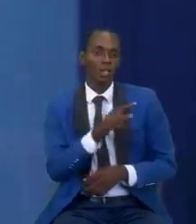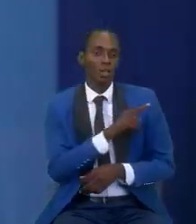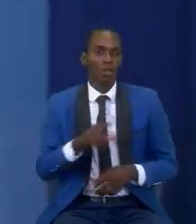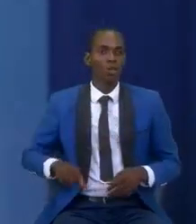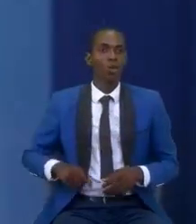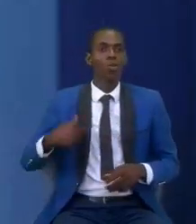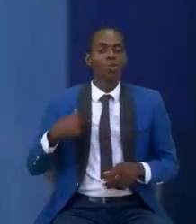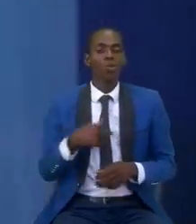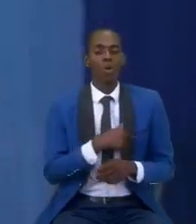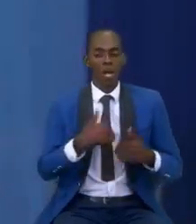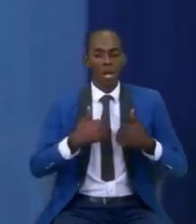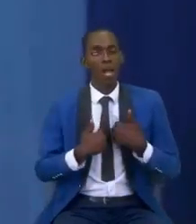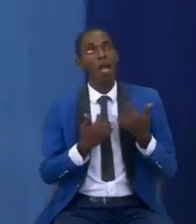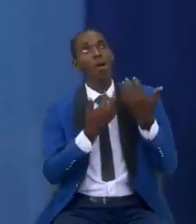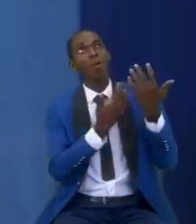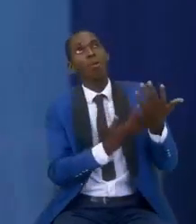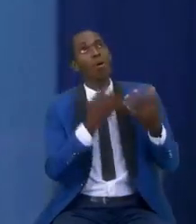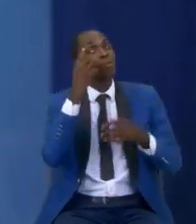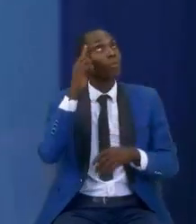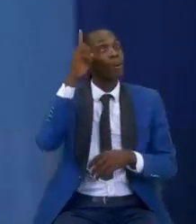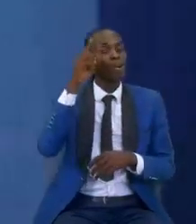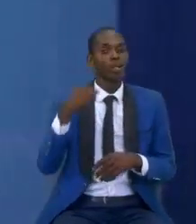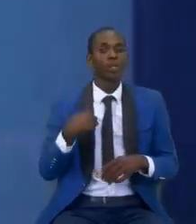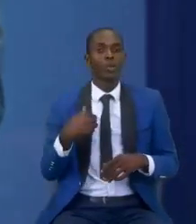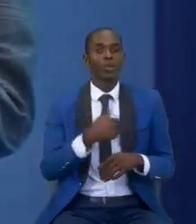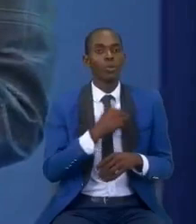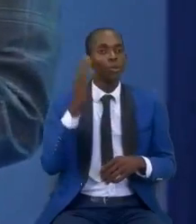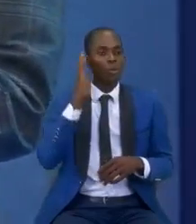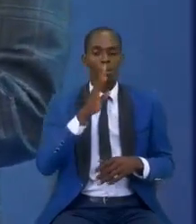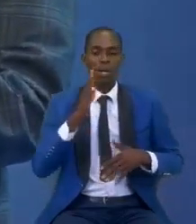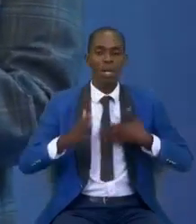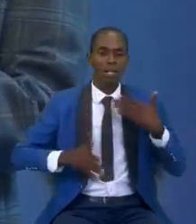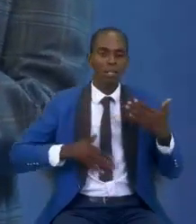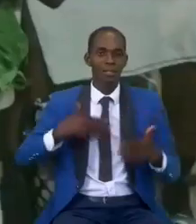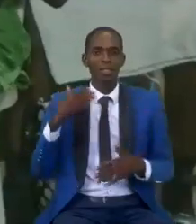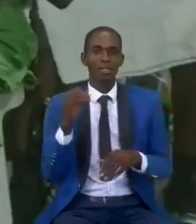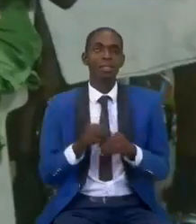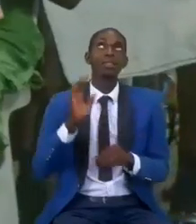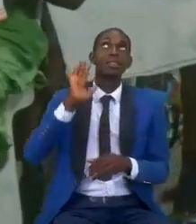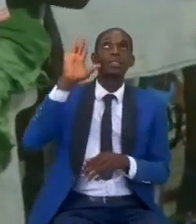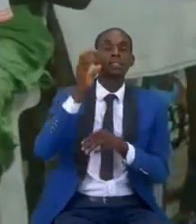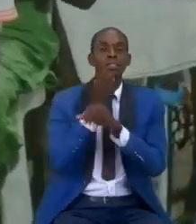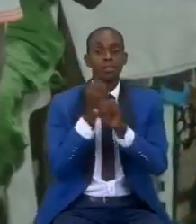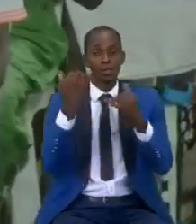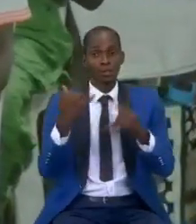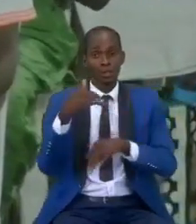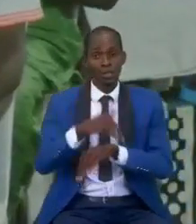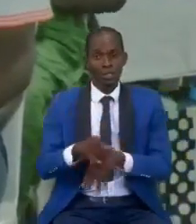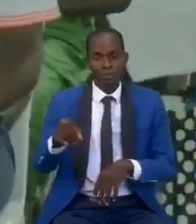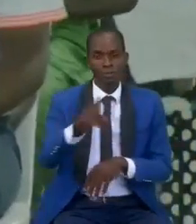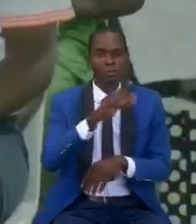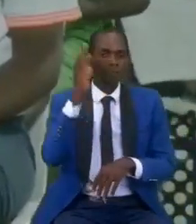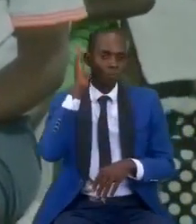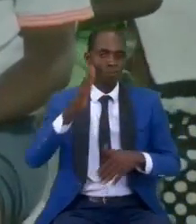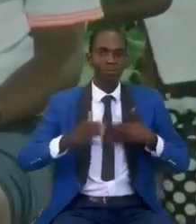and rejoice in his salvation. Tonight you rejoice in his salvation. Tonight, his salvation will